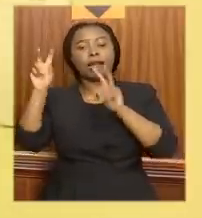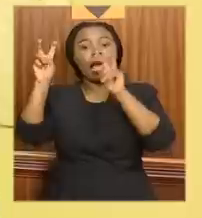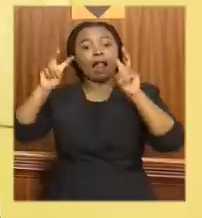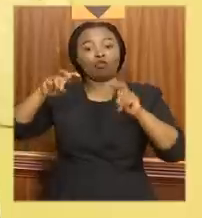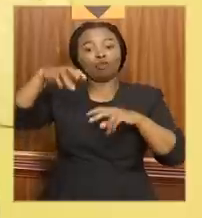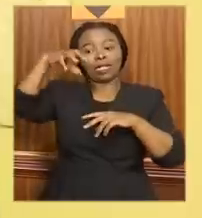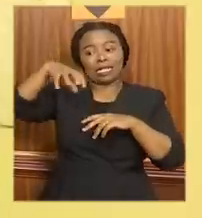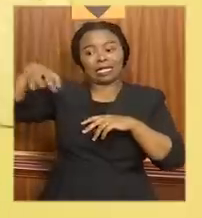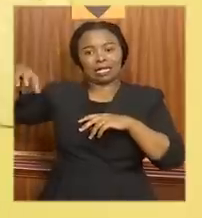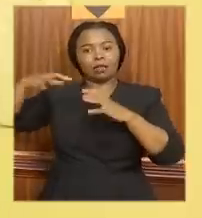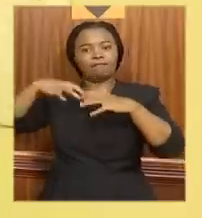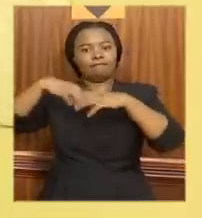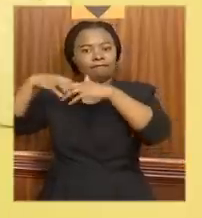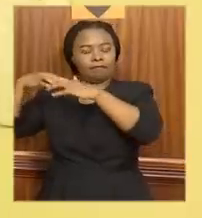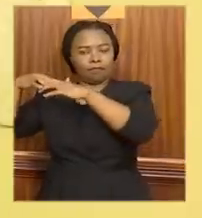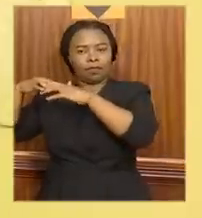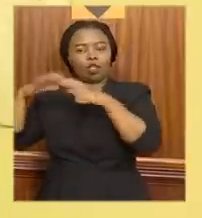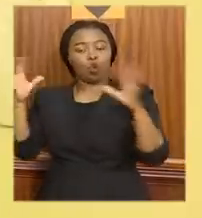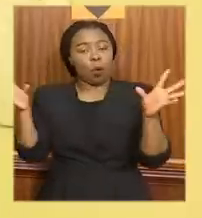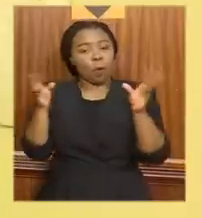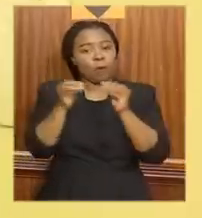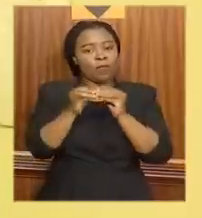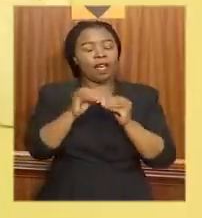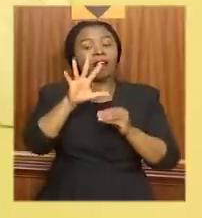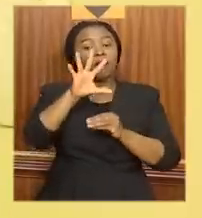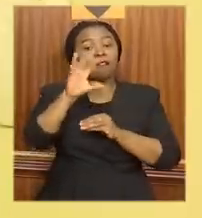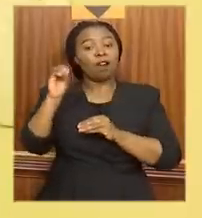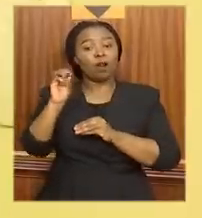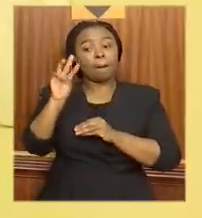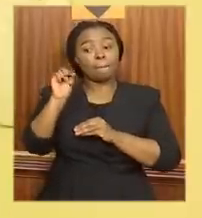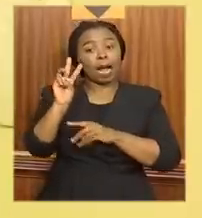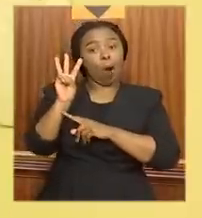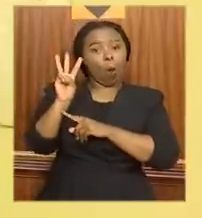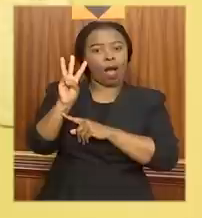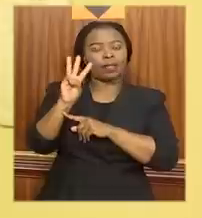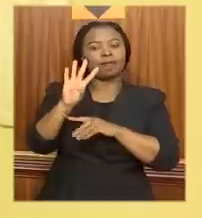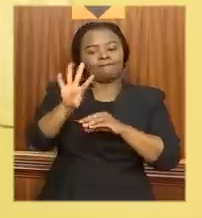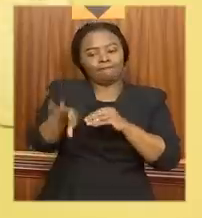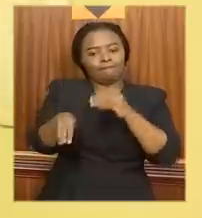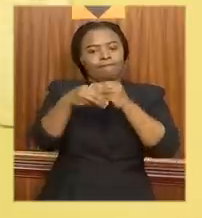result in over 500 megawatts being added to the grid.